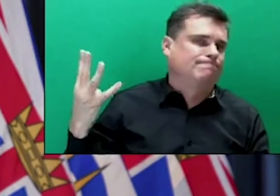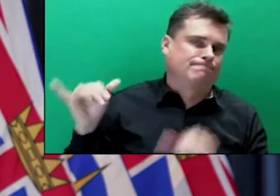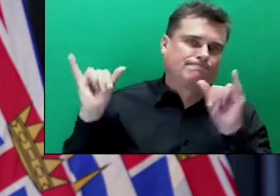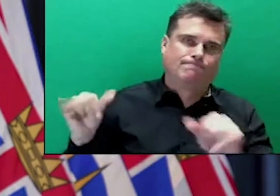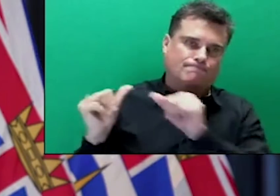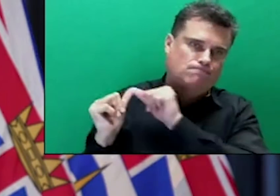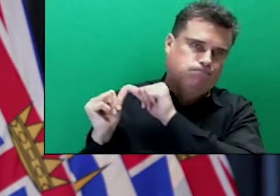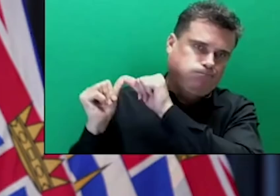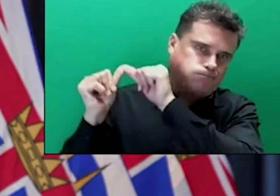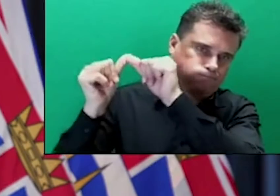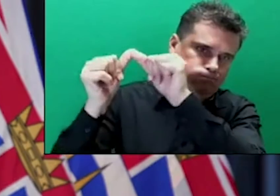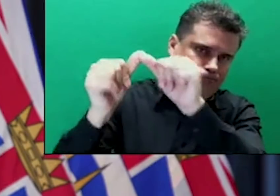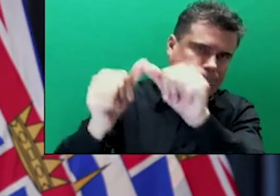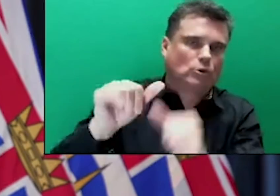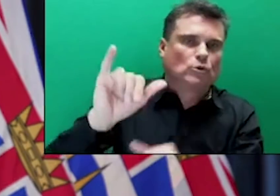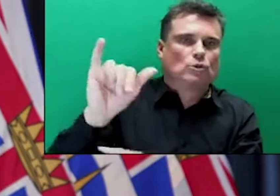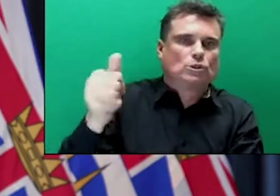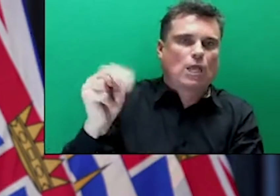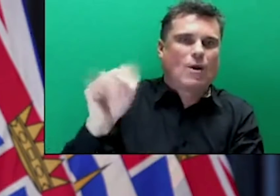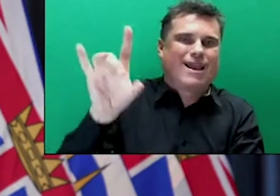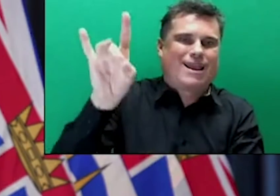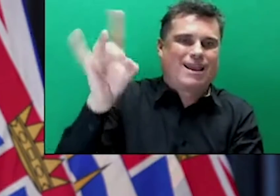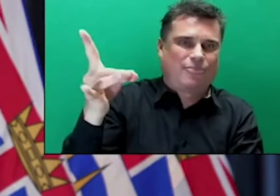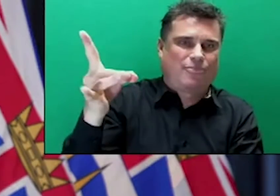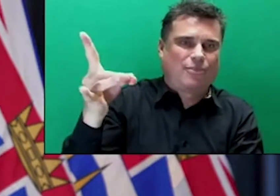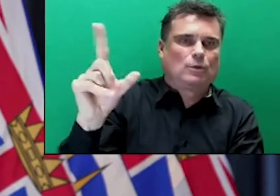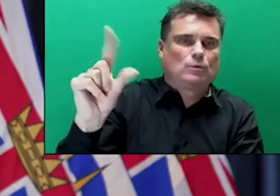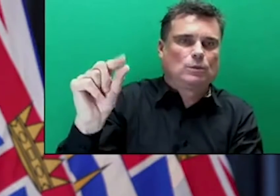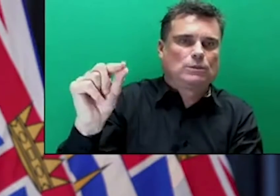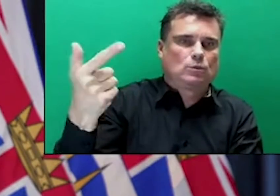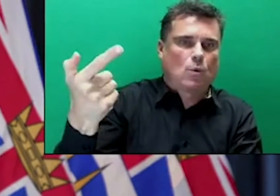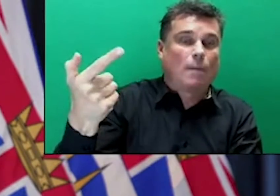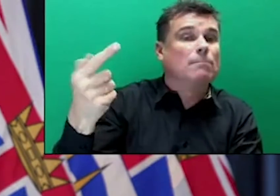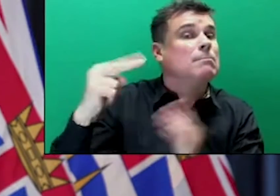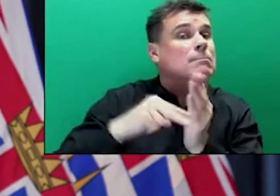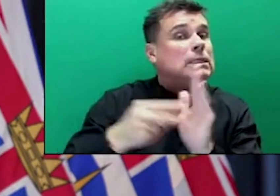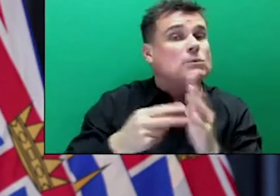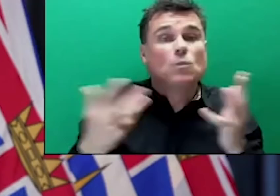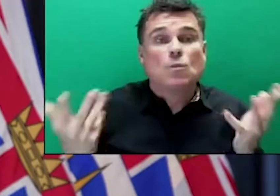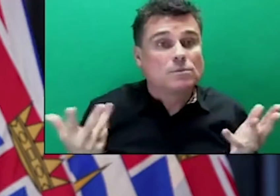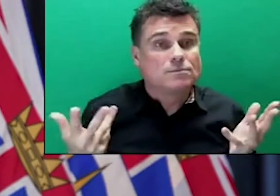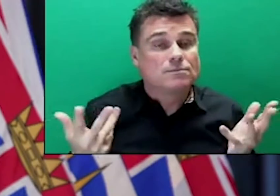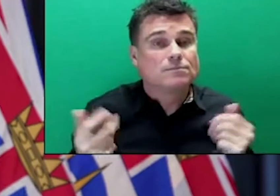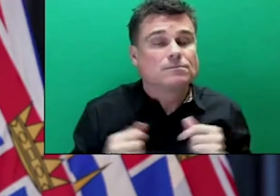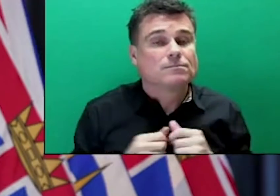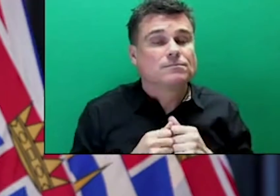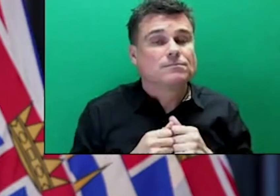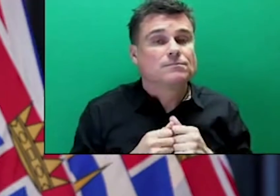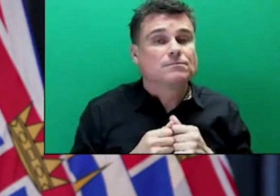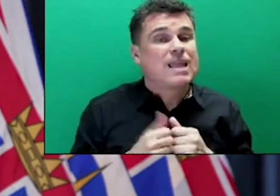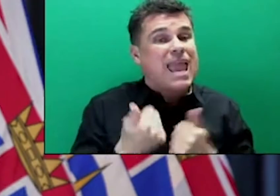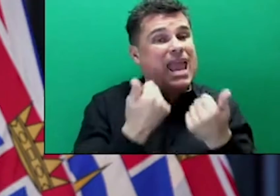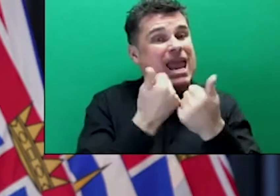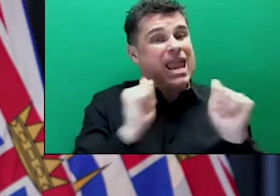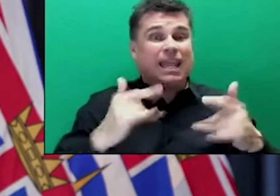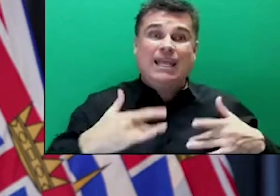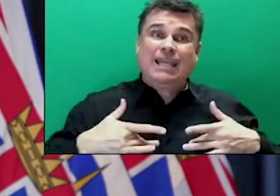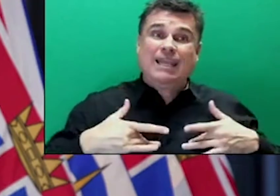8th, 2021. This means that all those events that we have been talking about for the past few